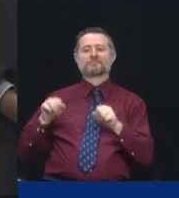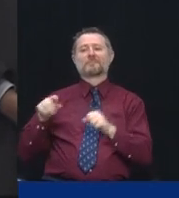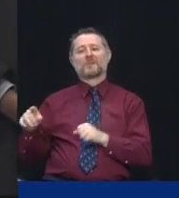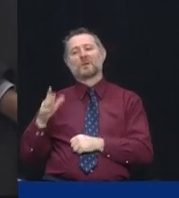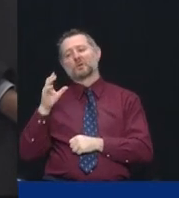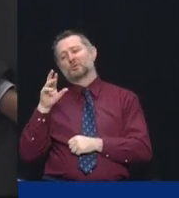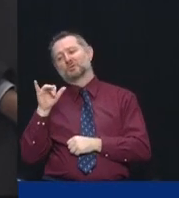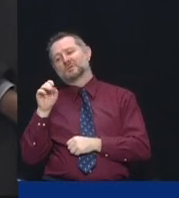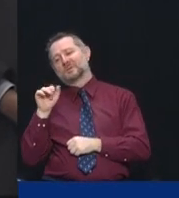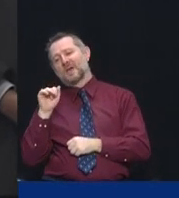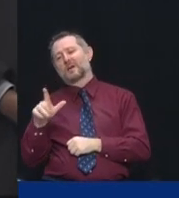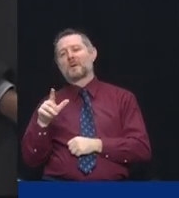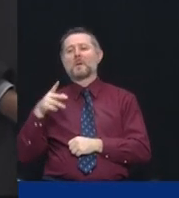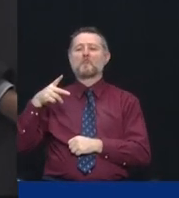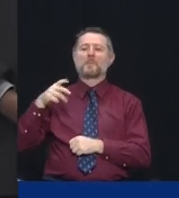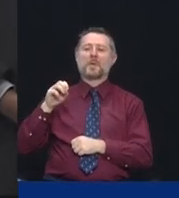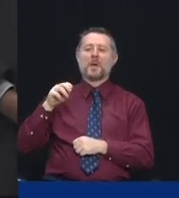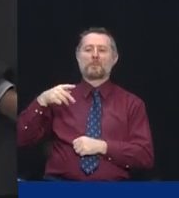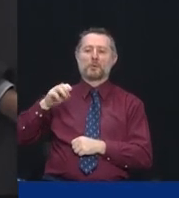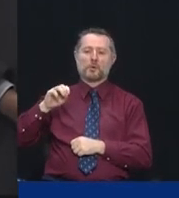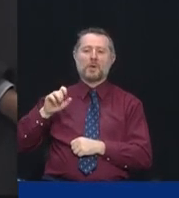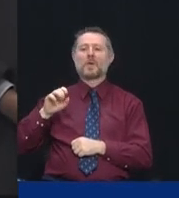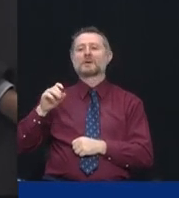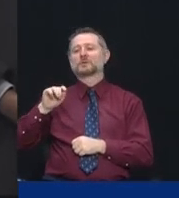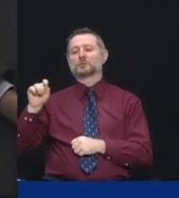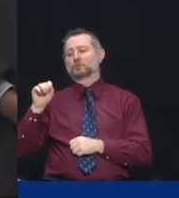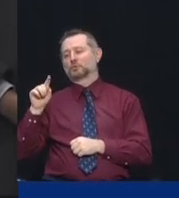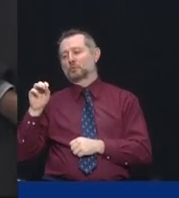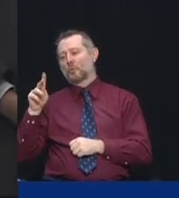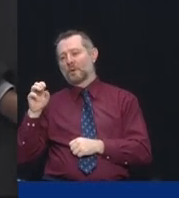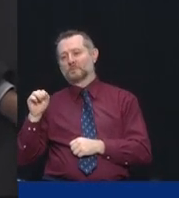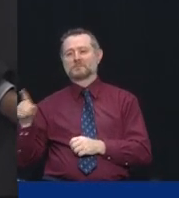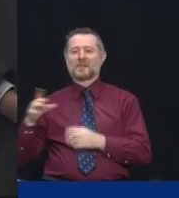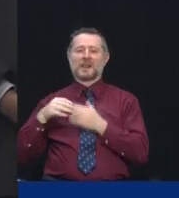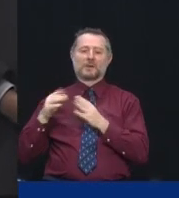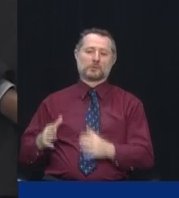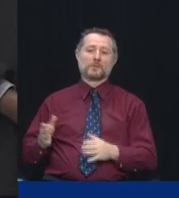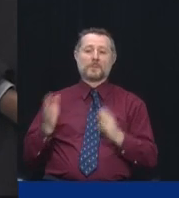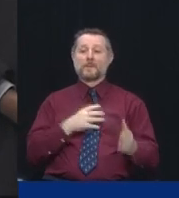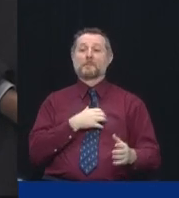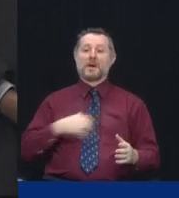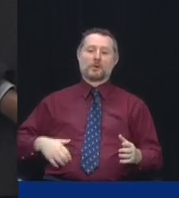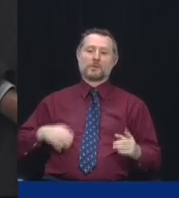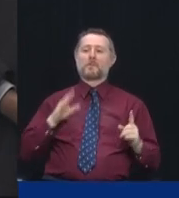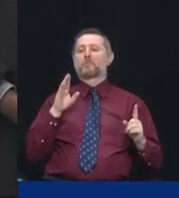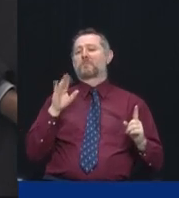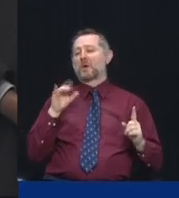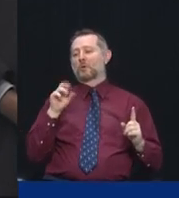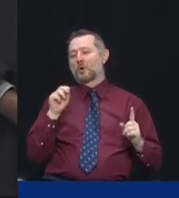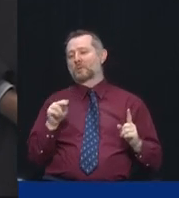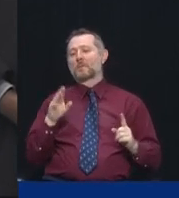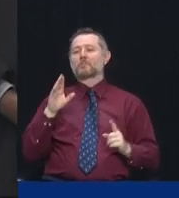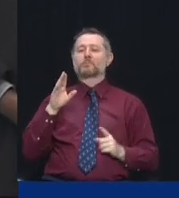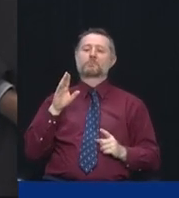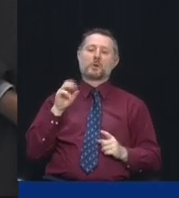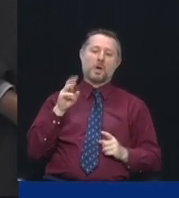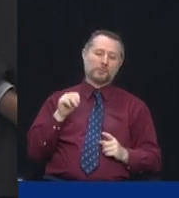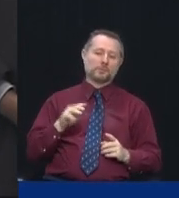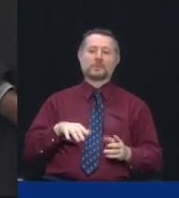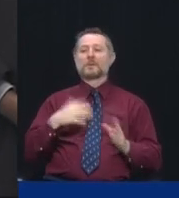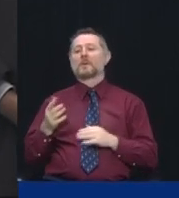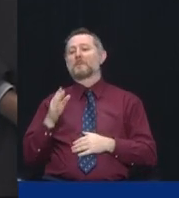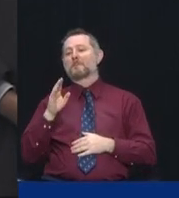Stokes, Majority Leader. You'll then hear from Mayor Byron Brown, and then you'll hear from Ms. Lewin from the SUNY